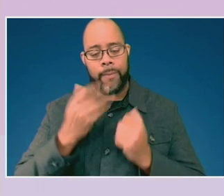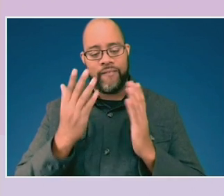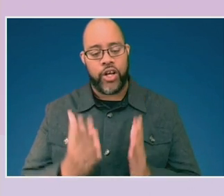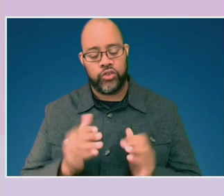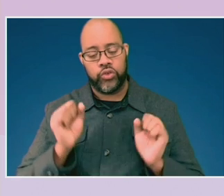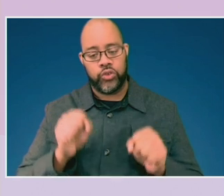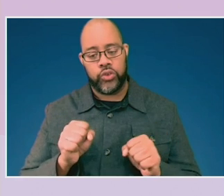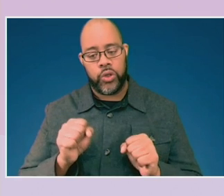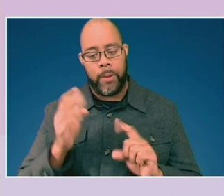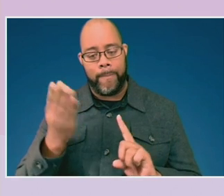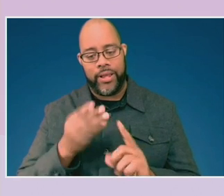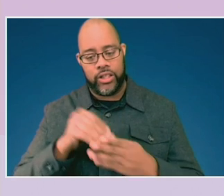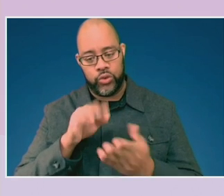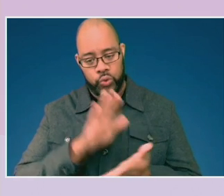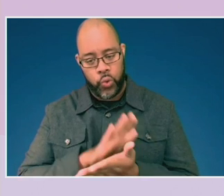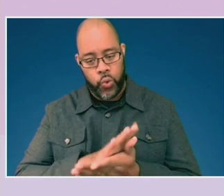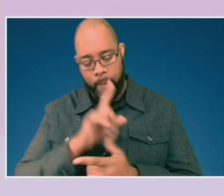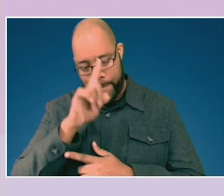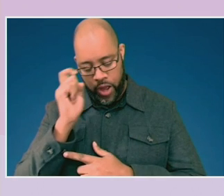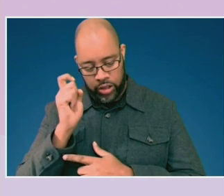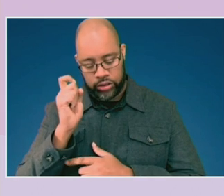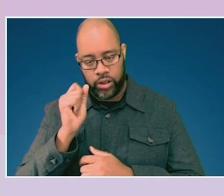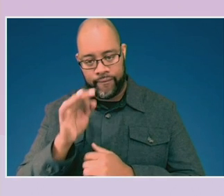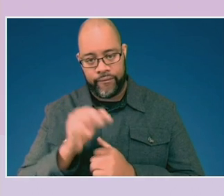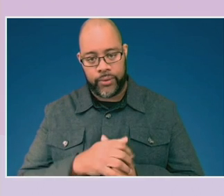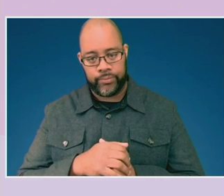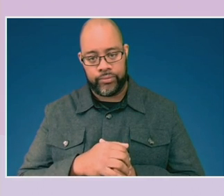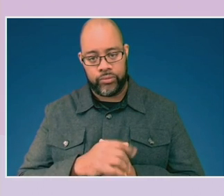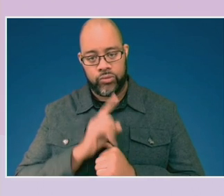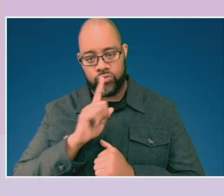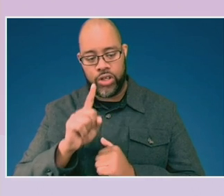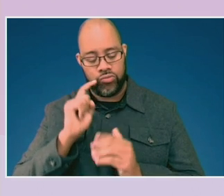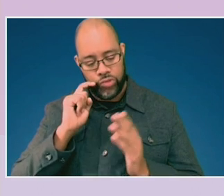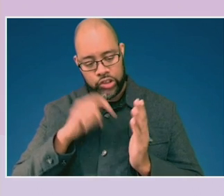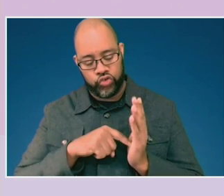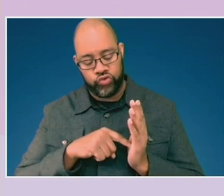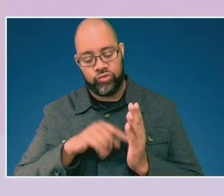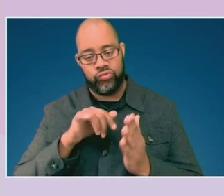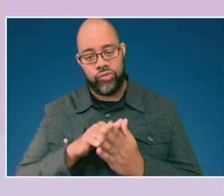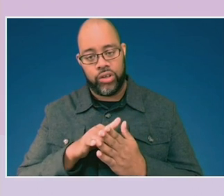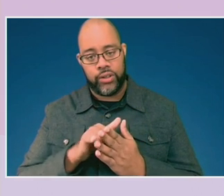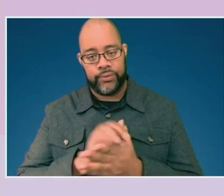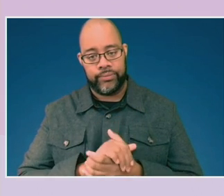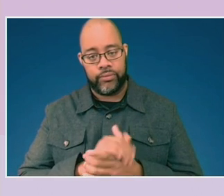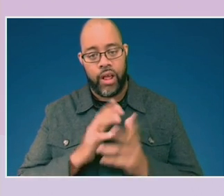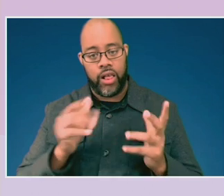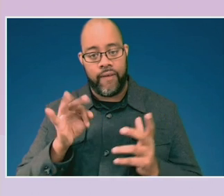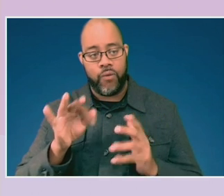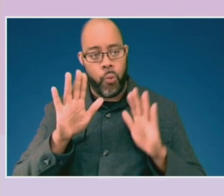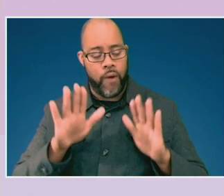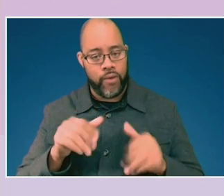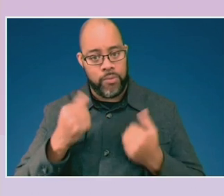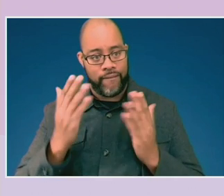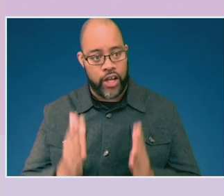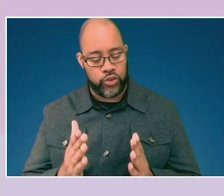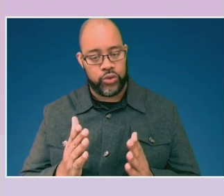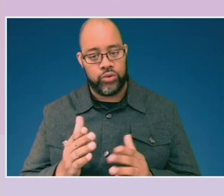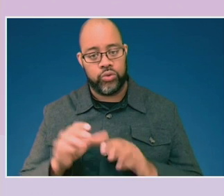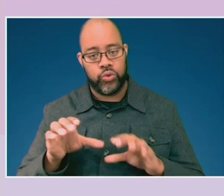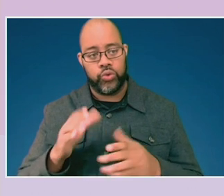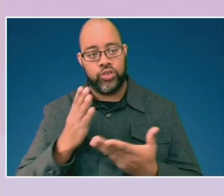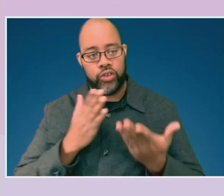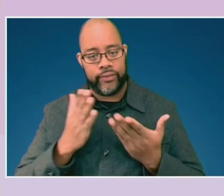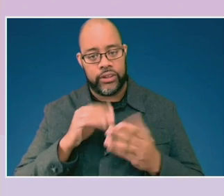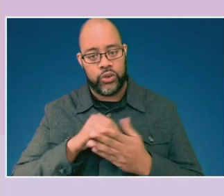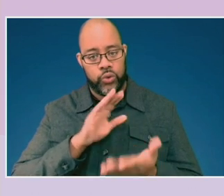in schools because of the real recognition that there are a lot of wonderful providers who are doing services in schools